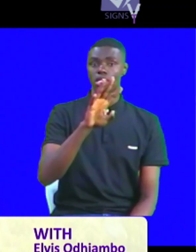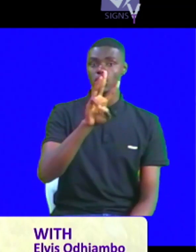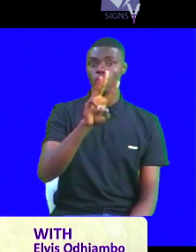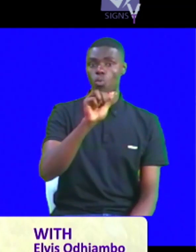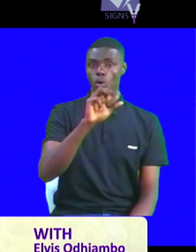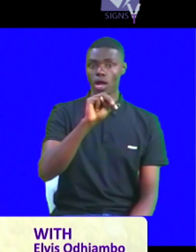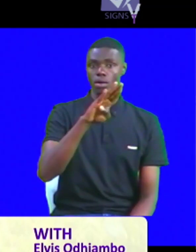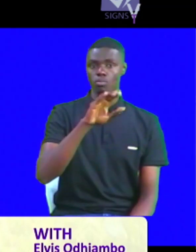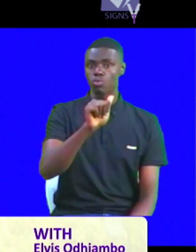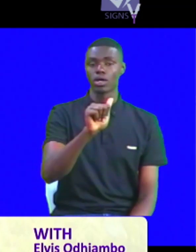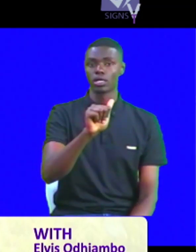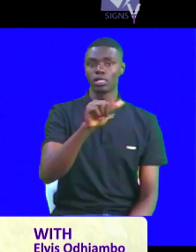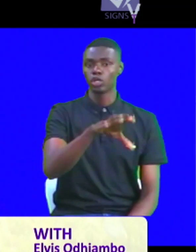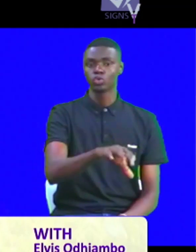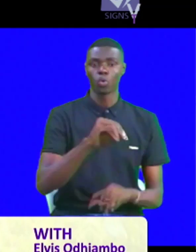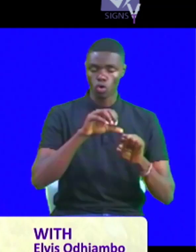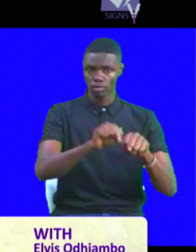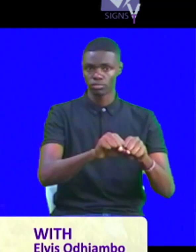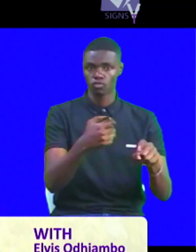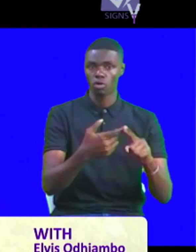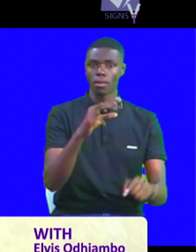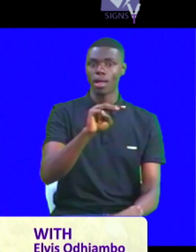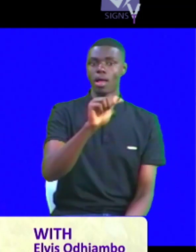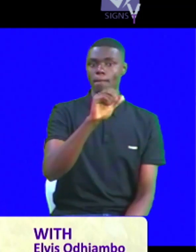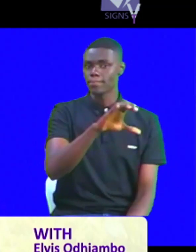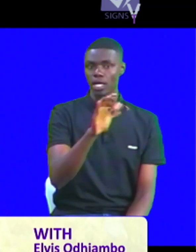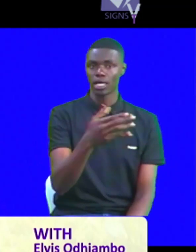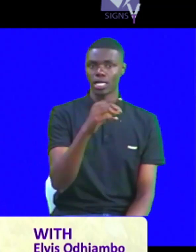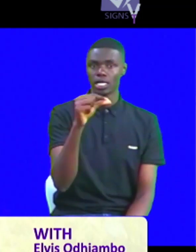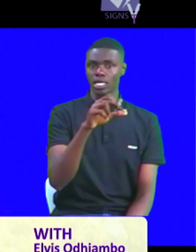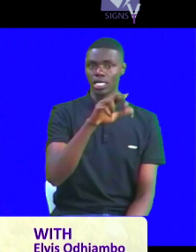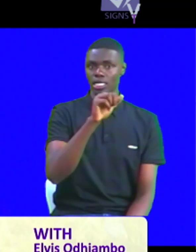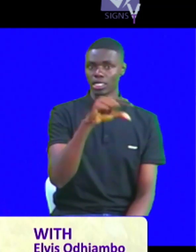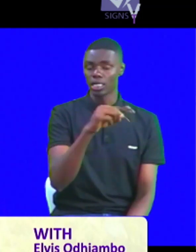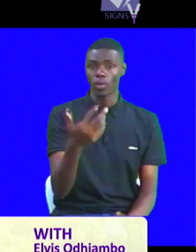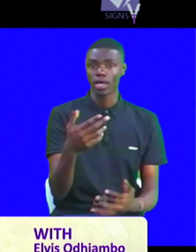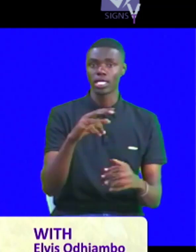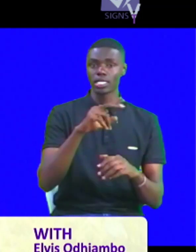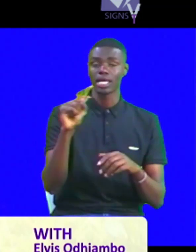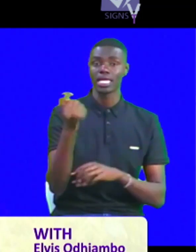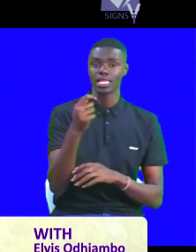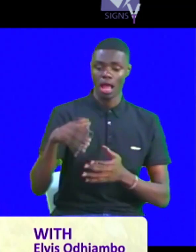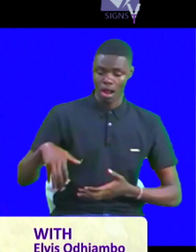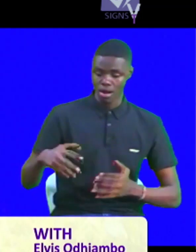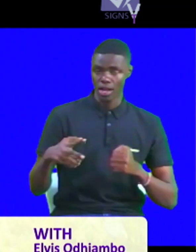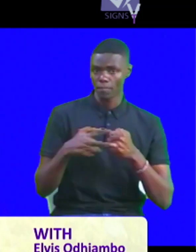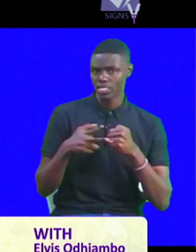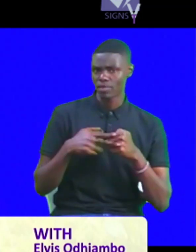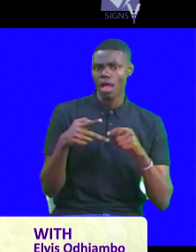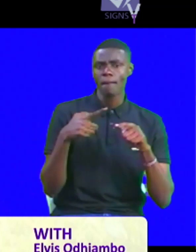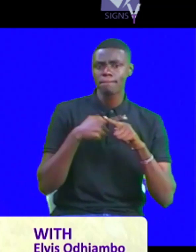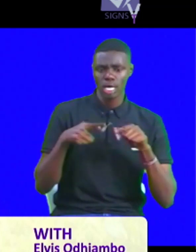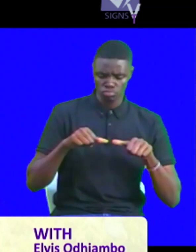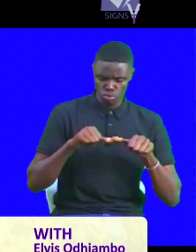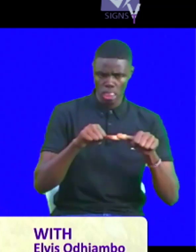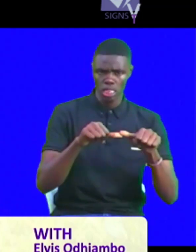previously, Wambo is taking over from McGrath, who was at the helm of Kenya Rugby Sevens. But then